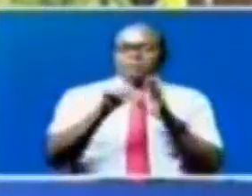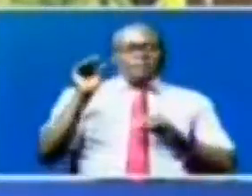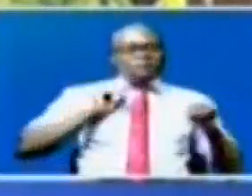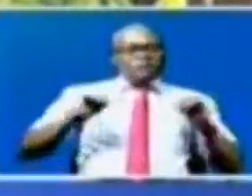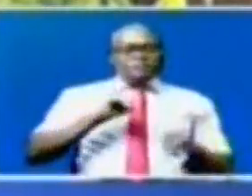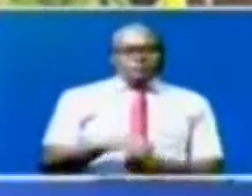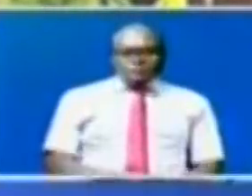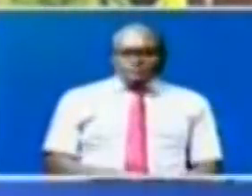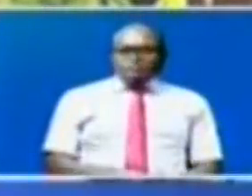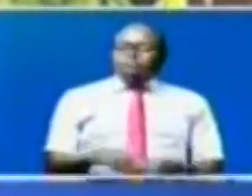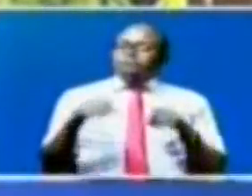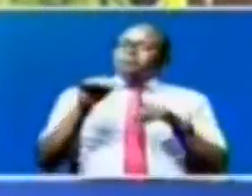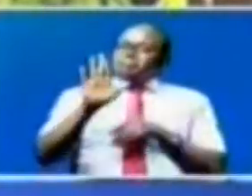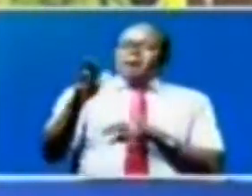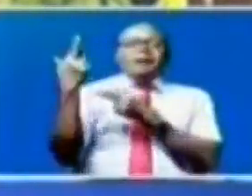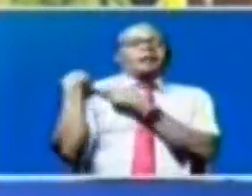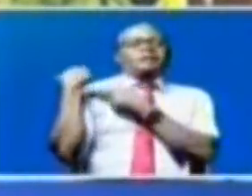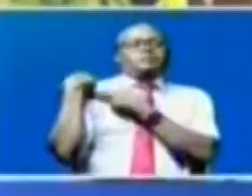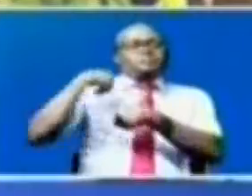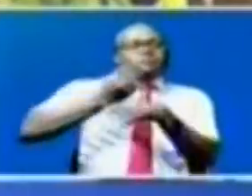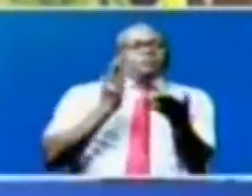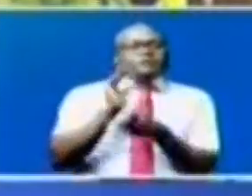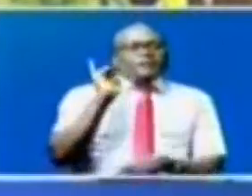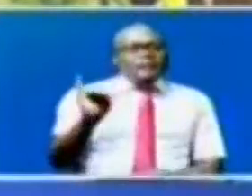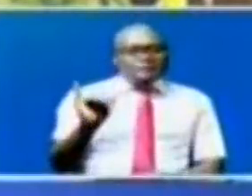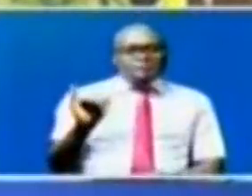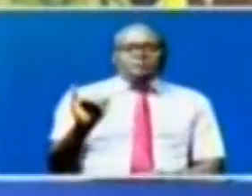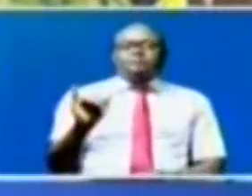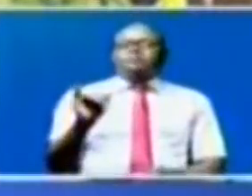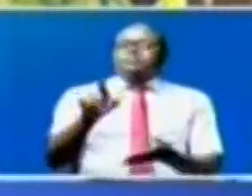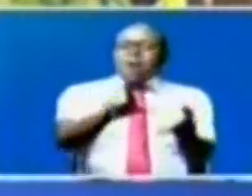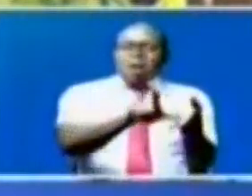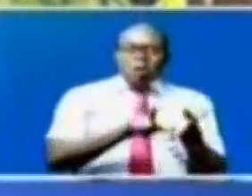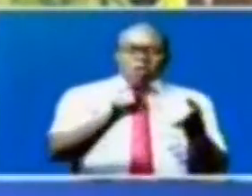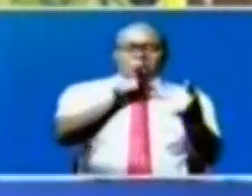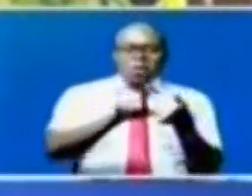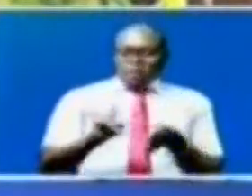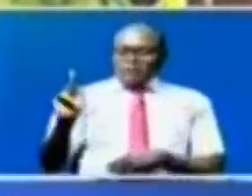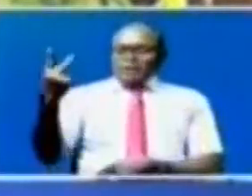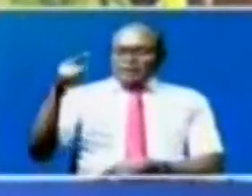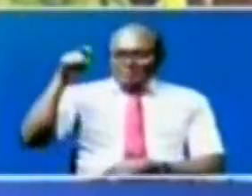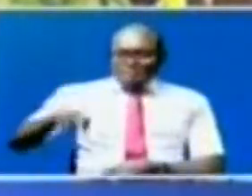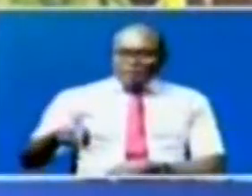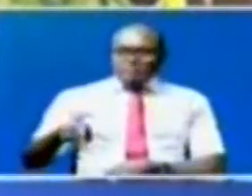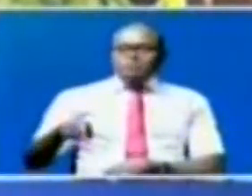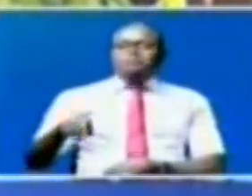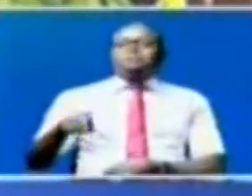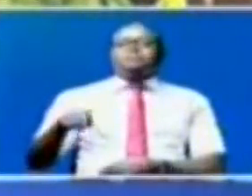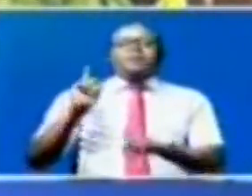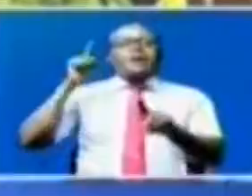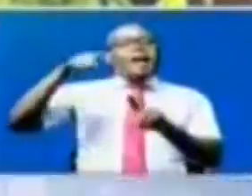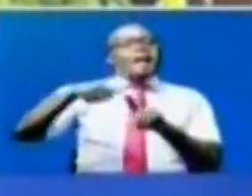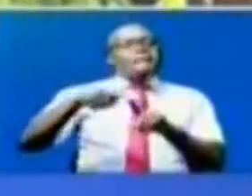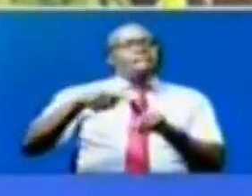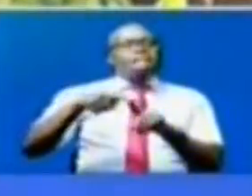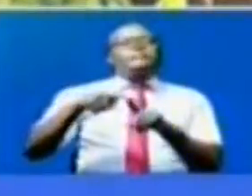Asema kwamba yeye jukumu lake ni kuhakikisha kwamba zile mikopo zinakuja Kenya zitakuwa za riba ya ambayo